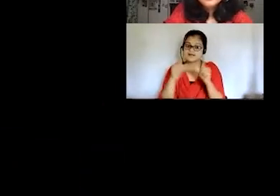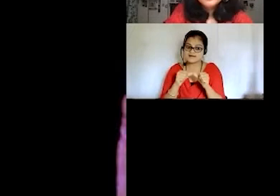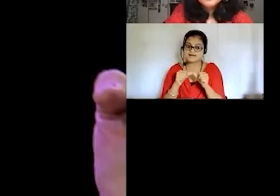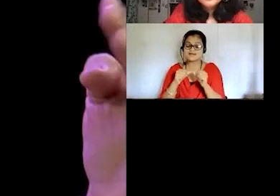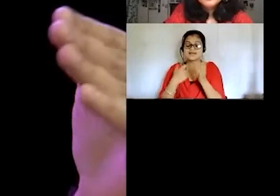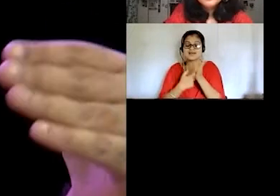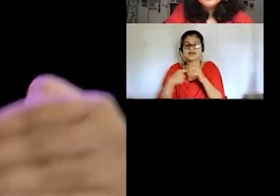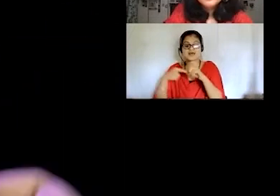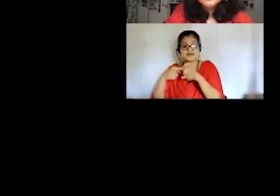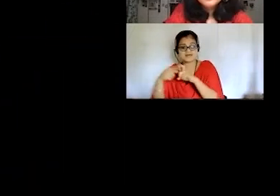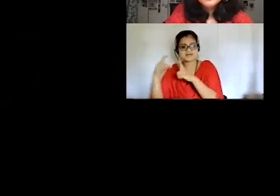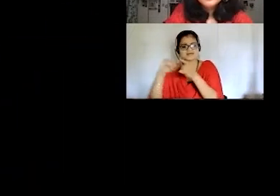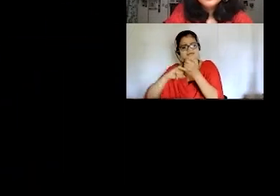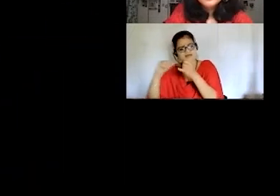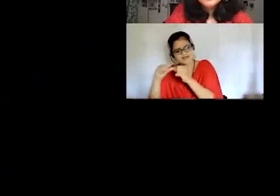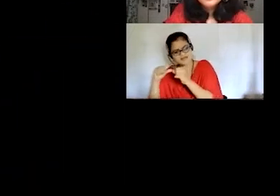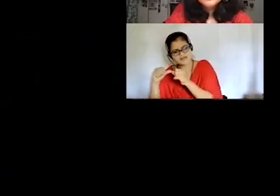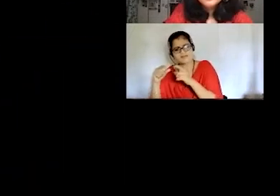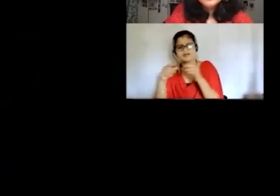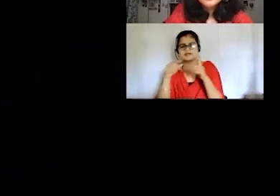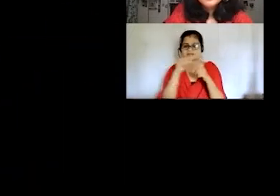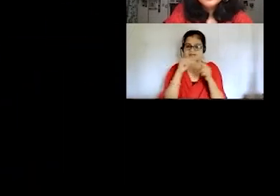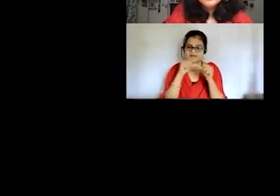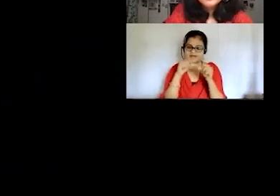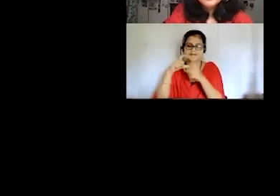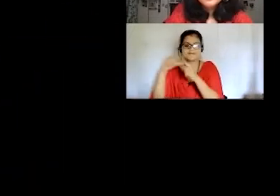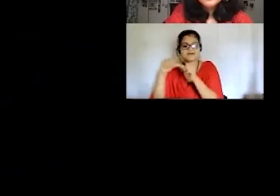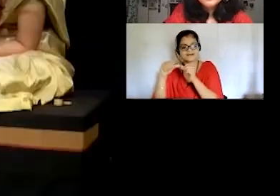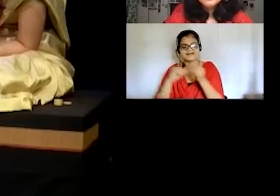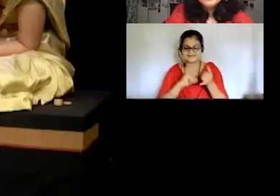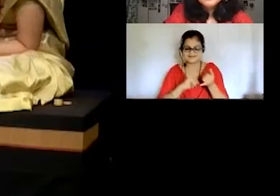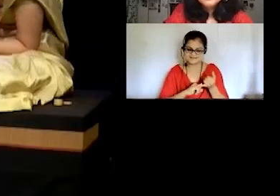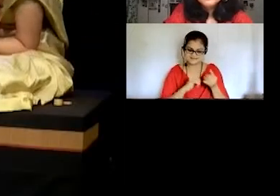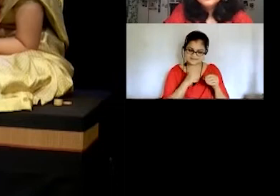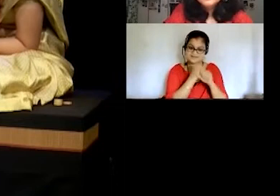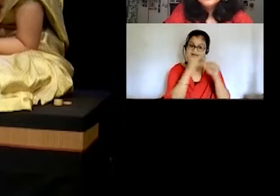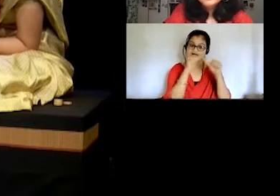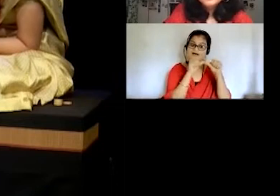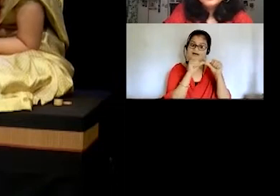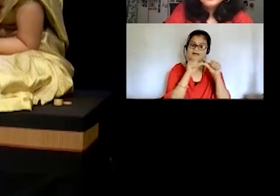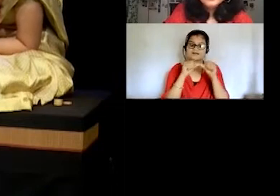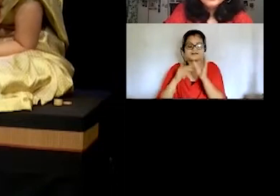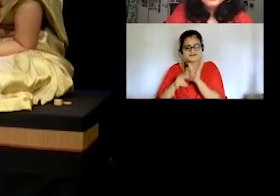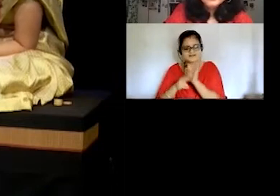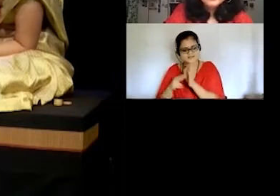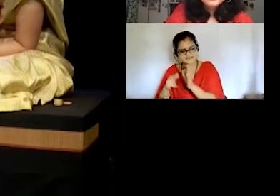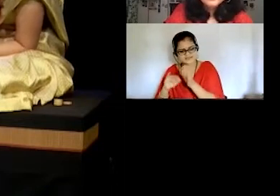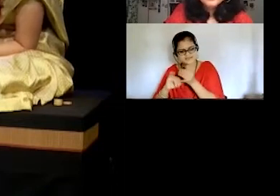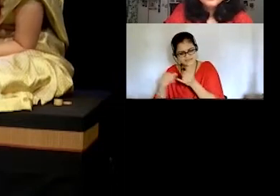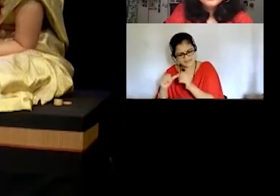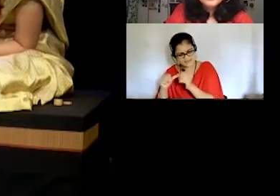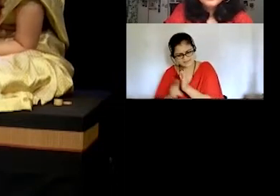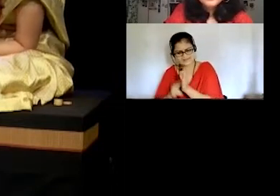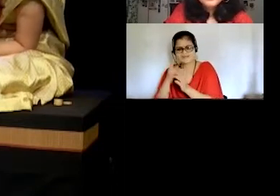re sa ni da pa ma ga sa ni da pa ma